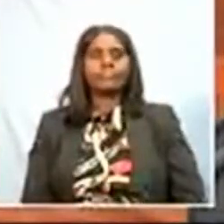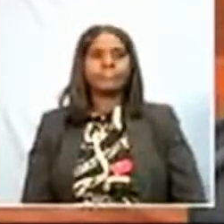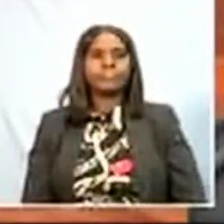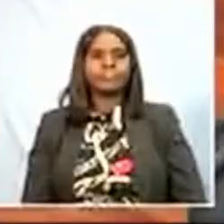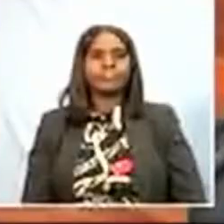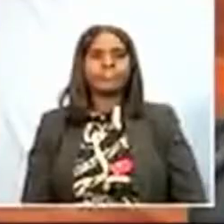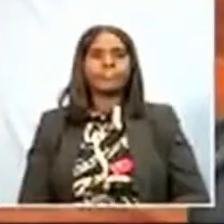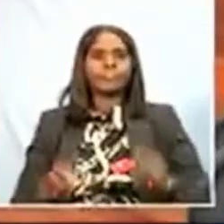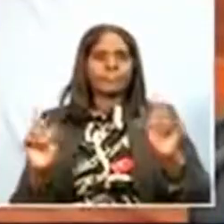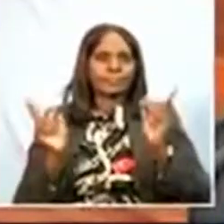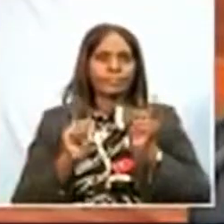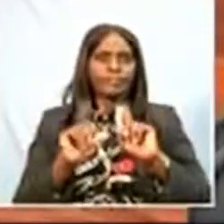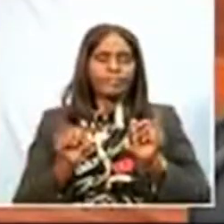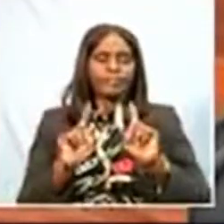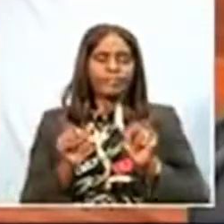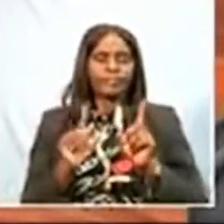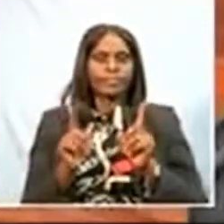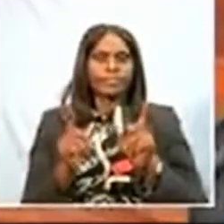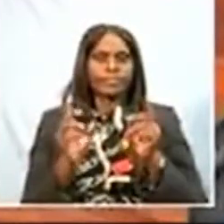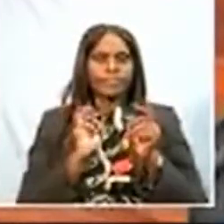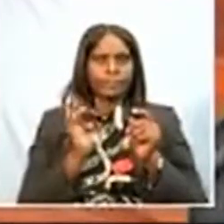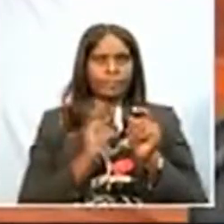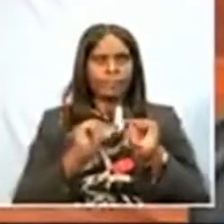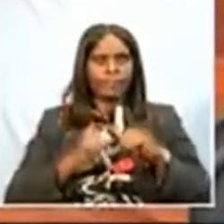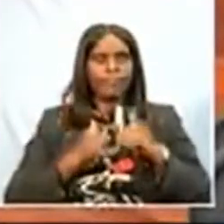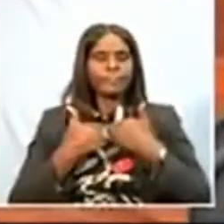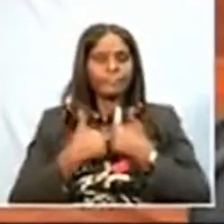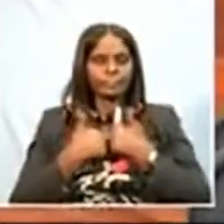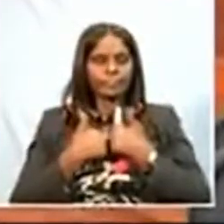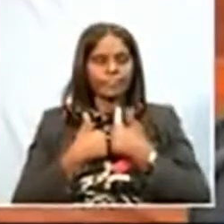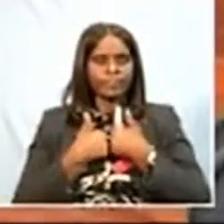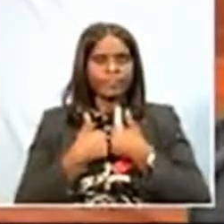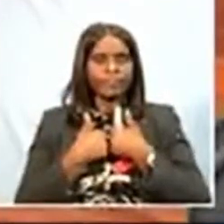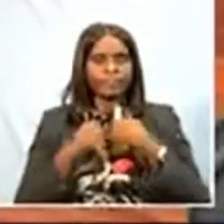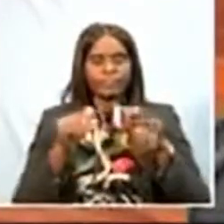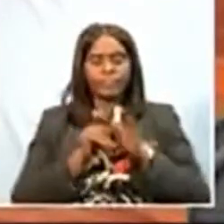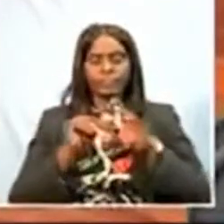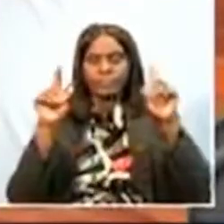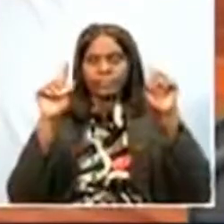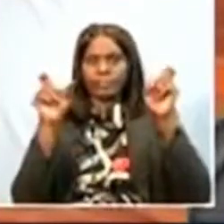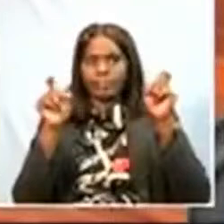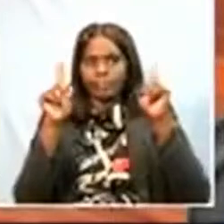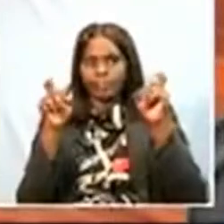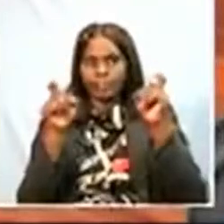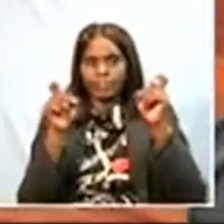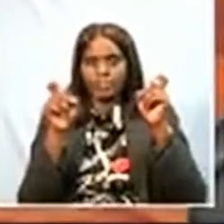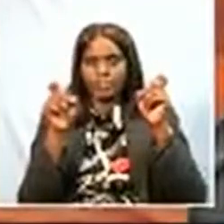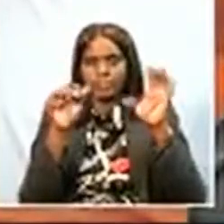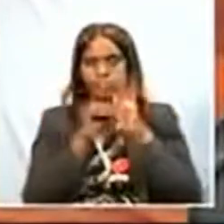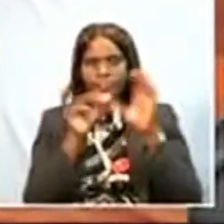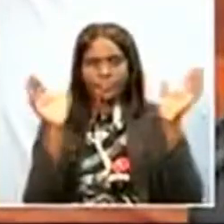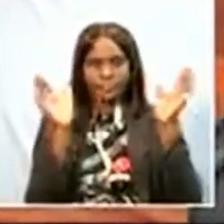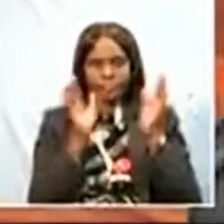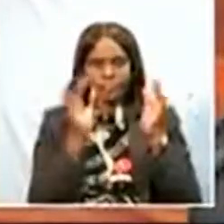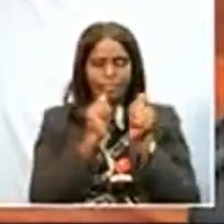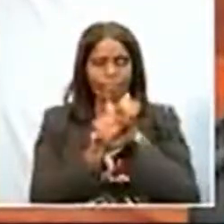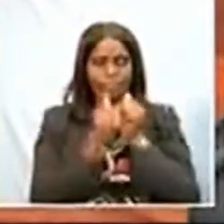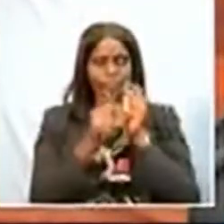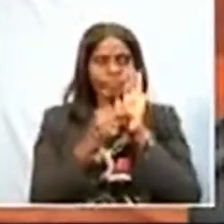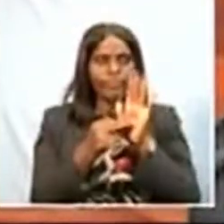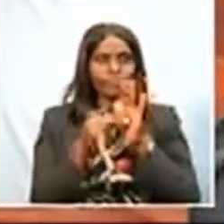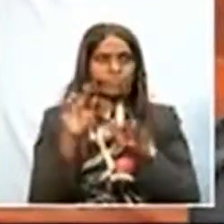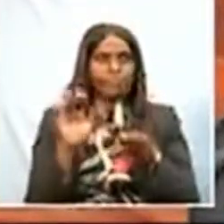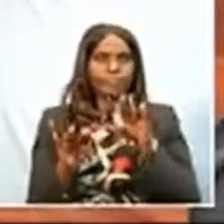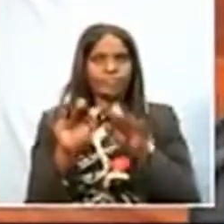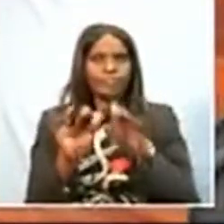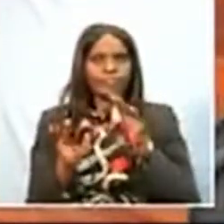where we have in column, in the column which is showing